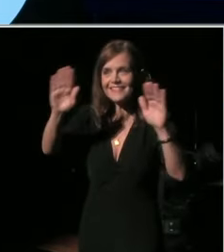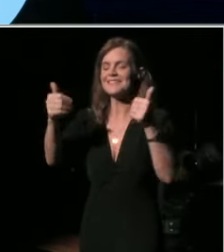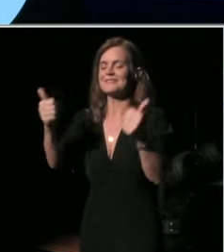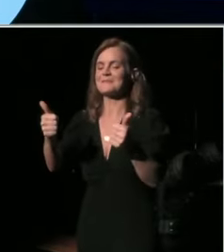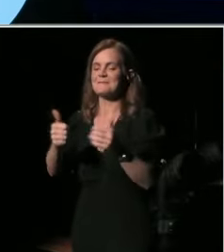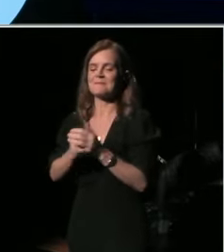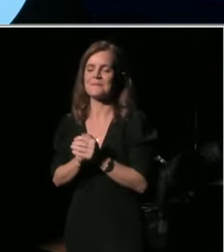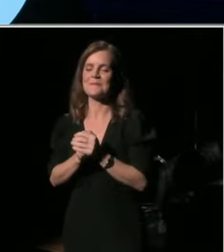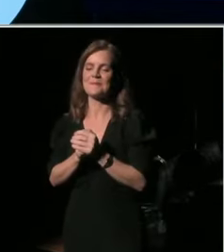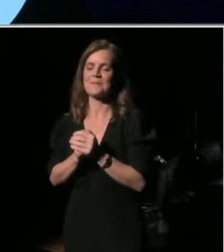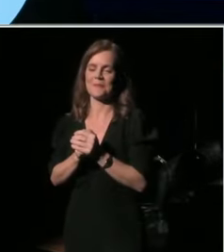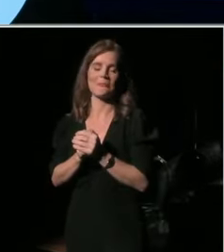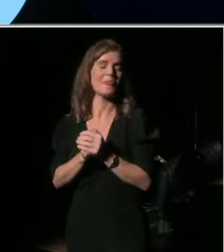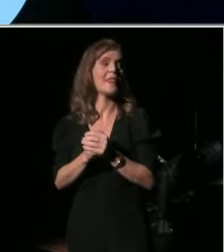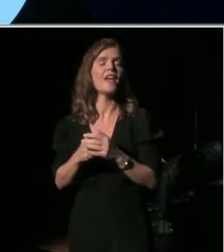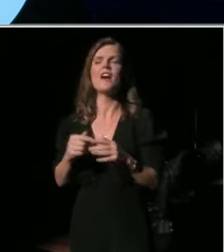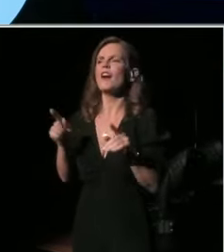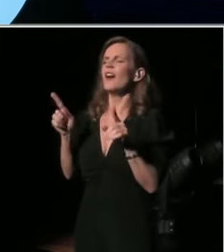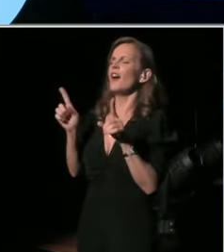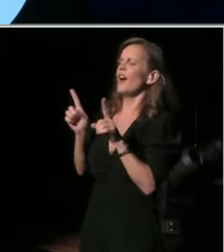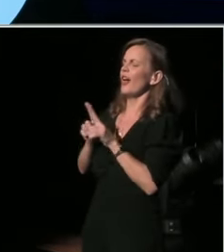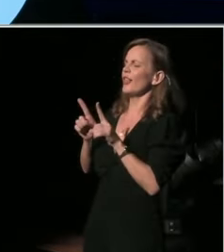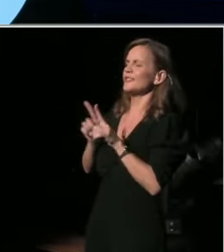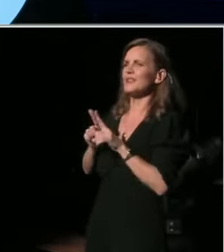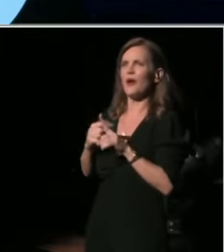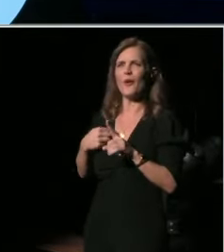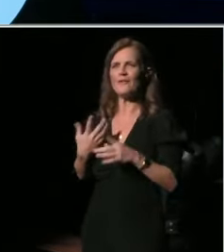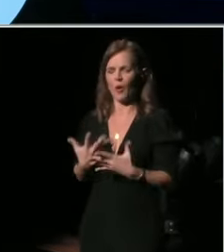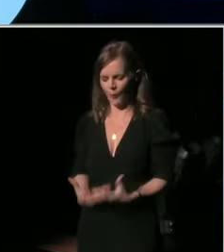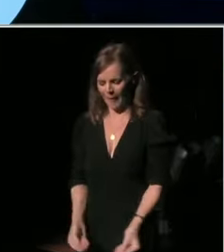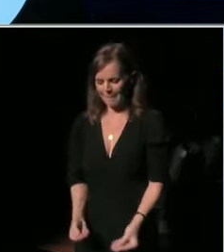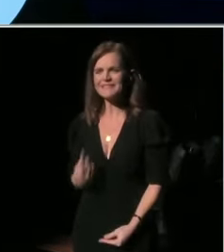Yeah. And I haven't wet myself.